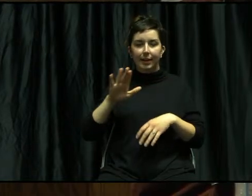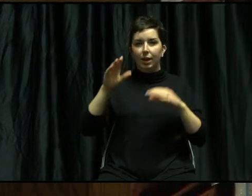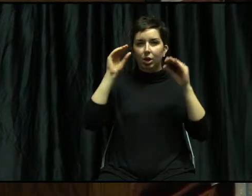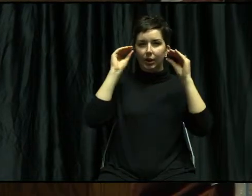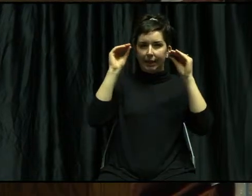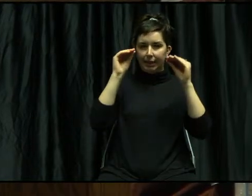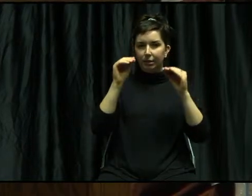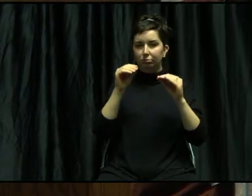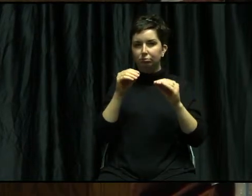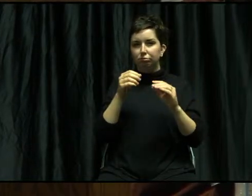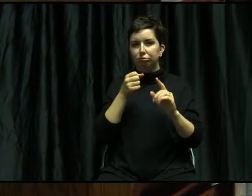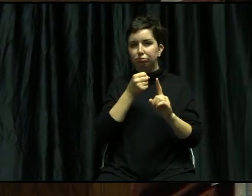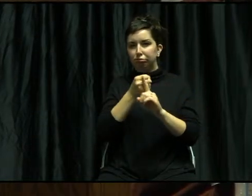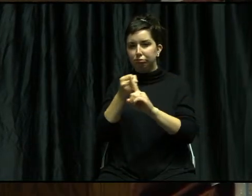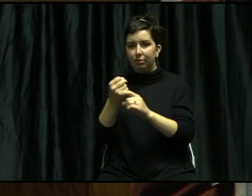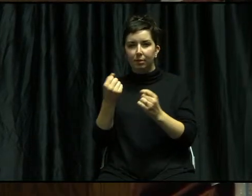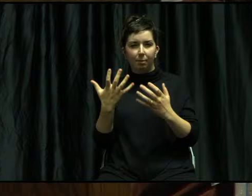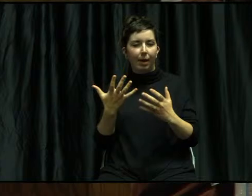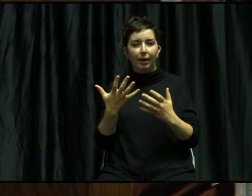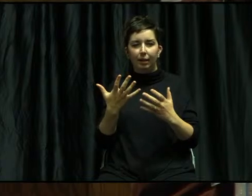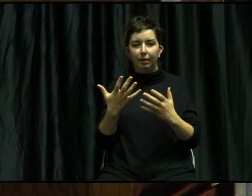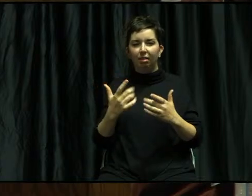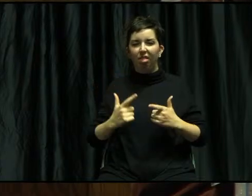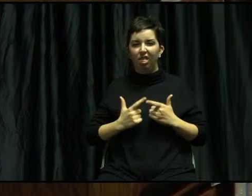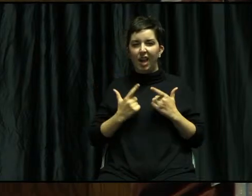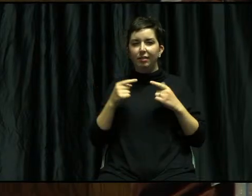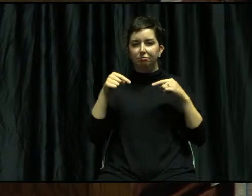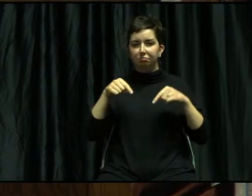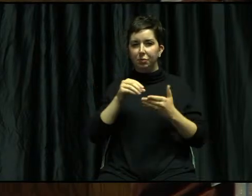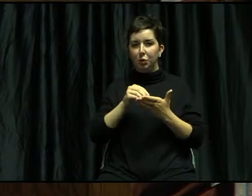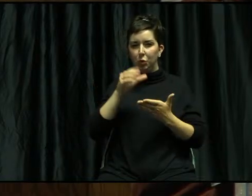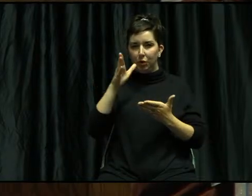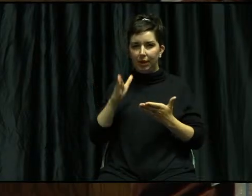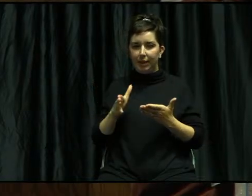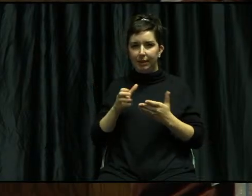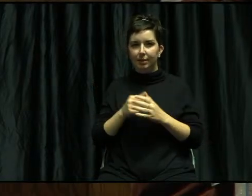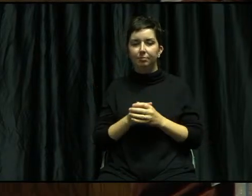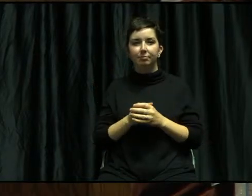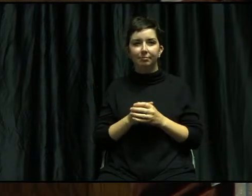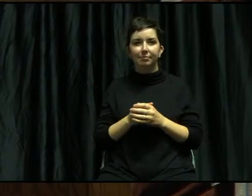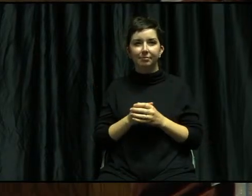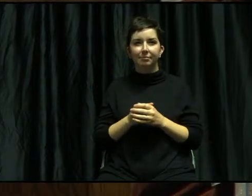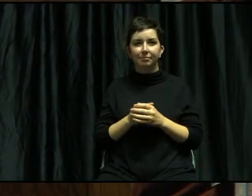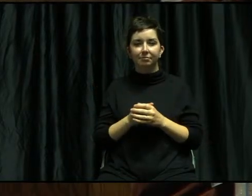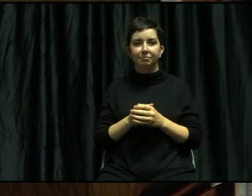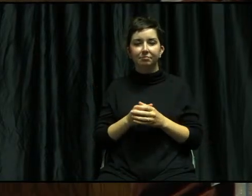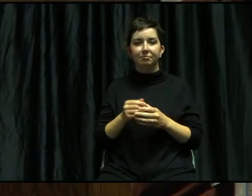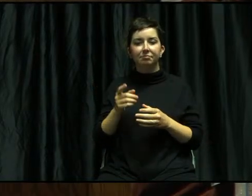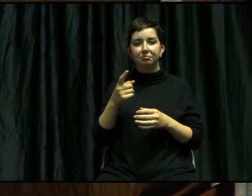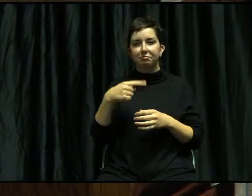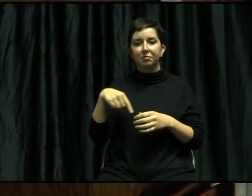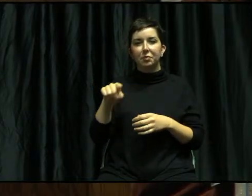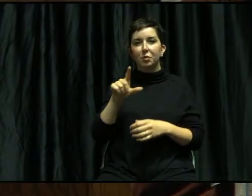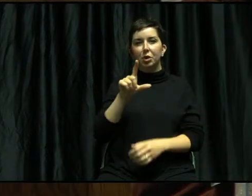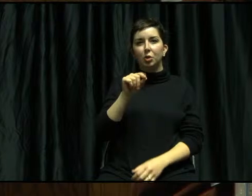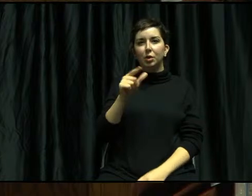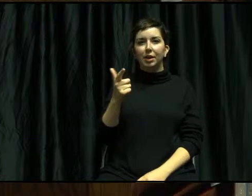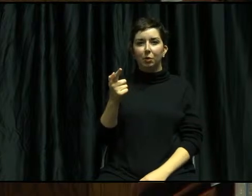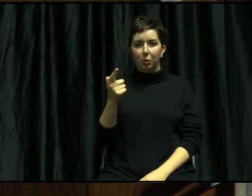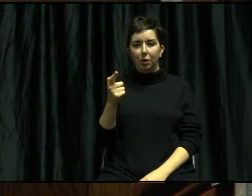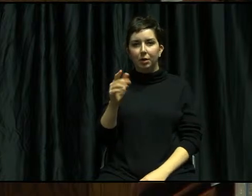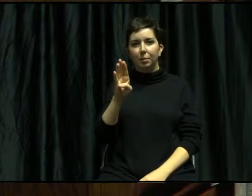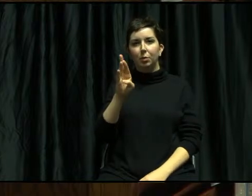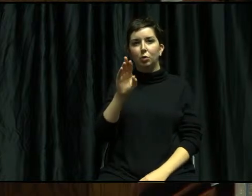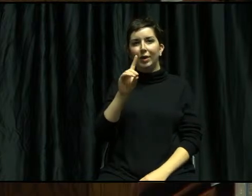lives of many Weber State students. They are recipients of the 2021 Brady